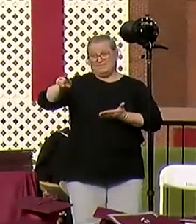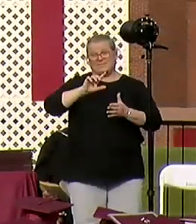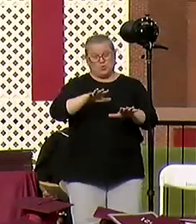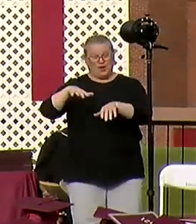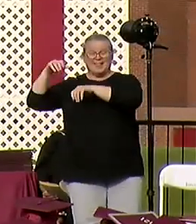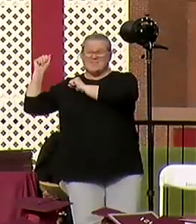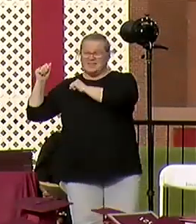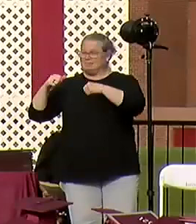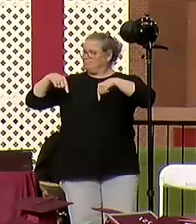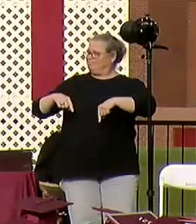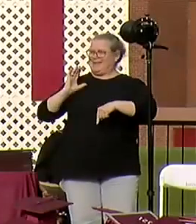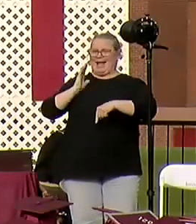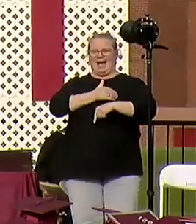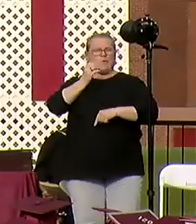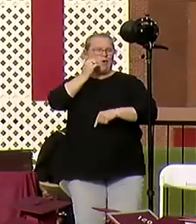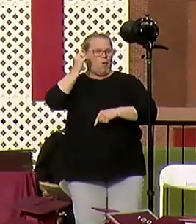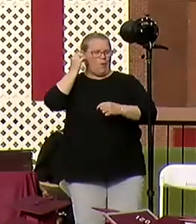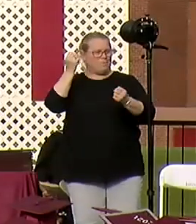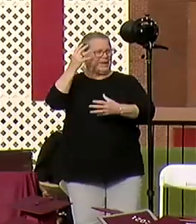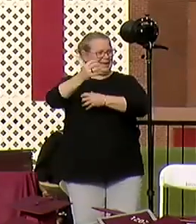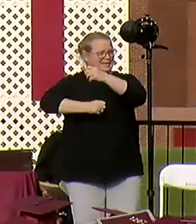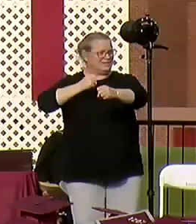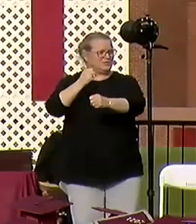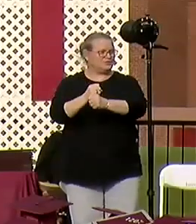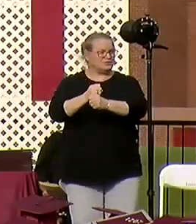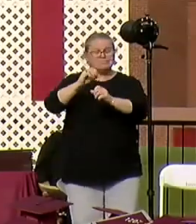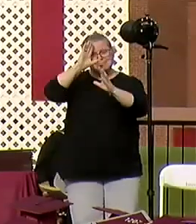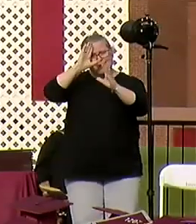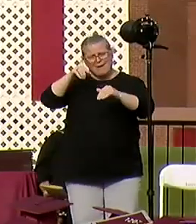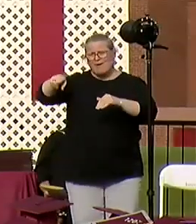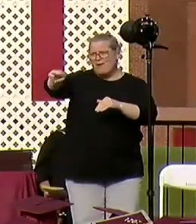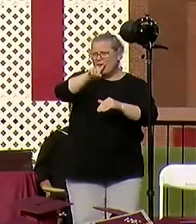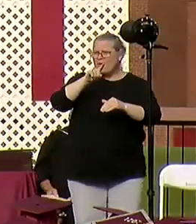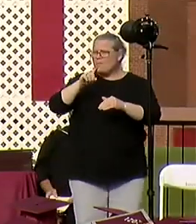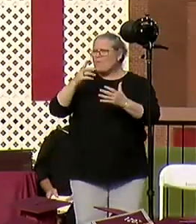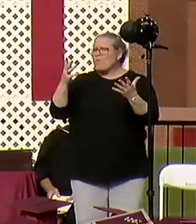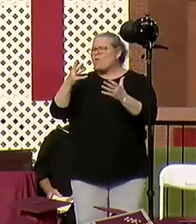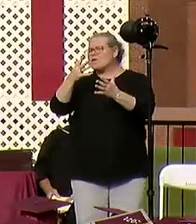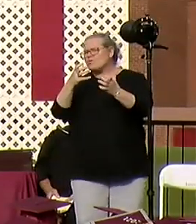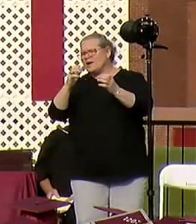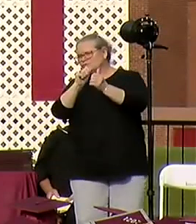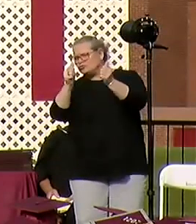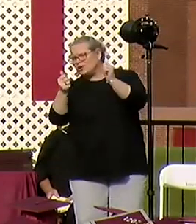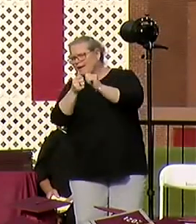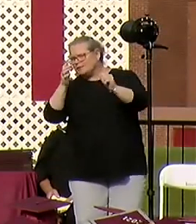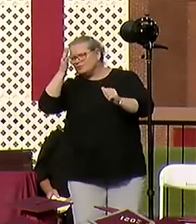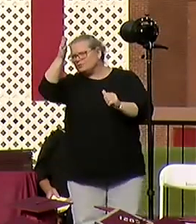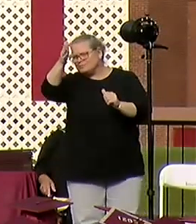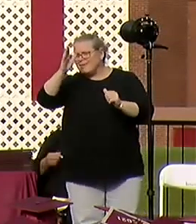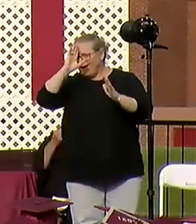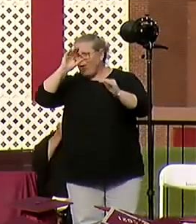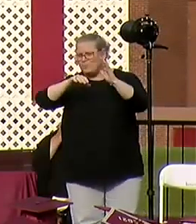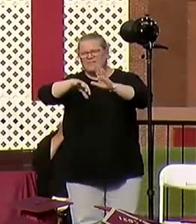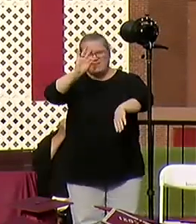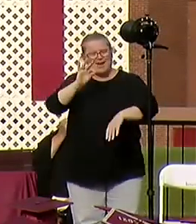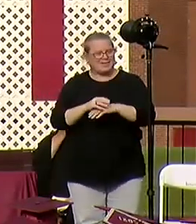many years. I hope you will all find what it is you want to change and where you want to leave your mark